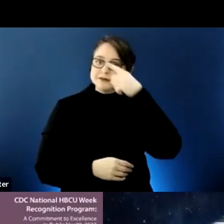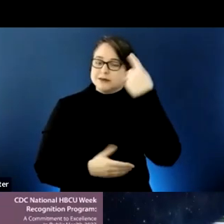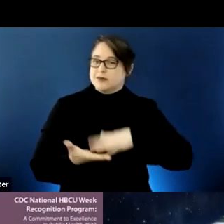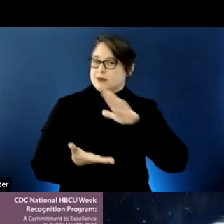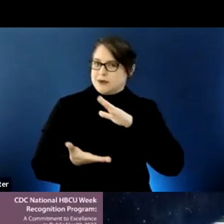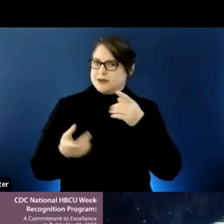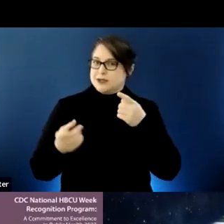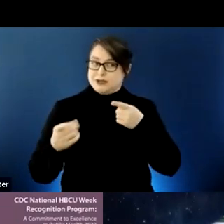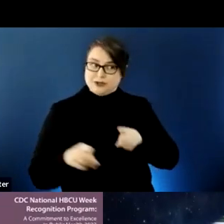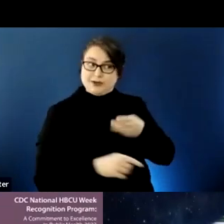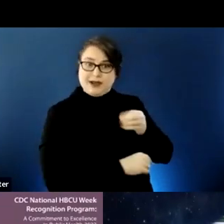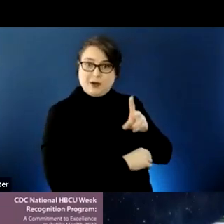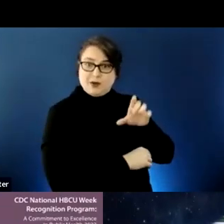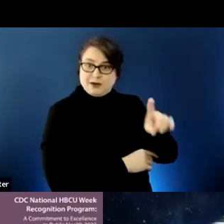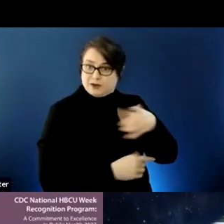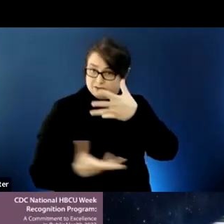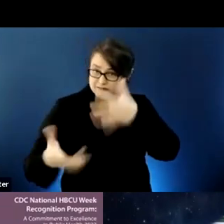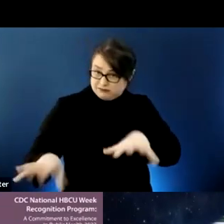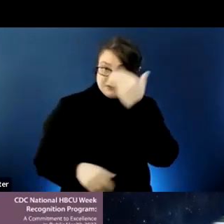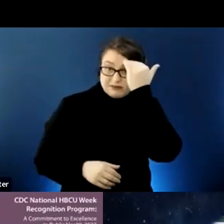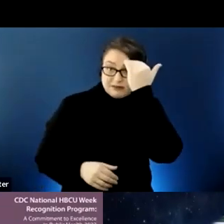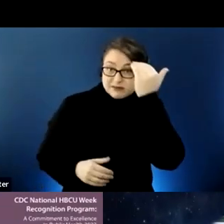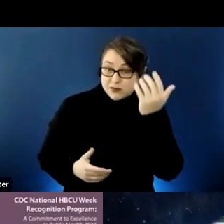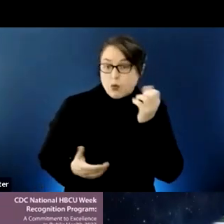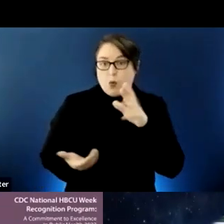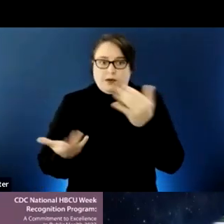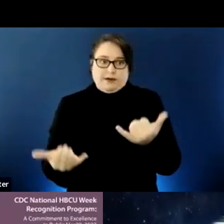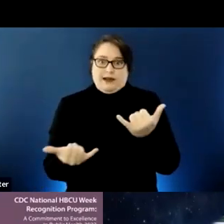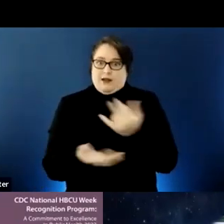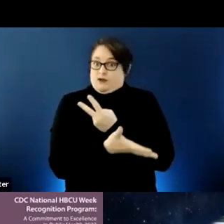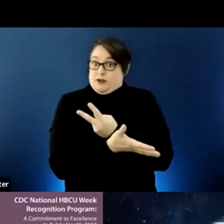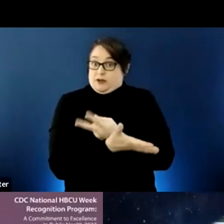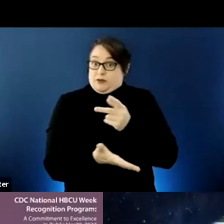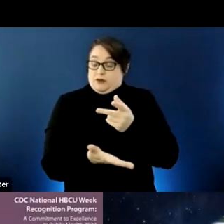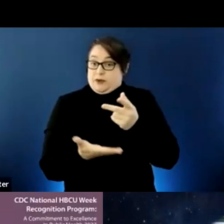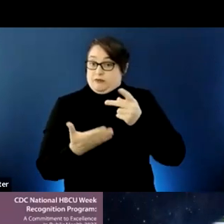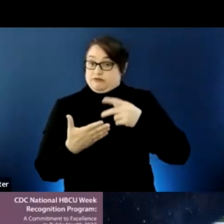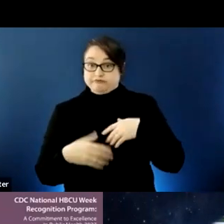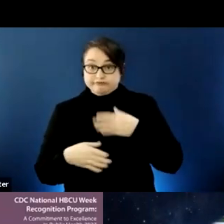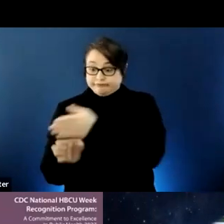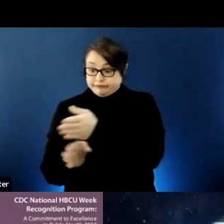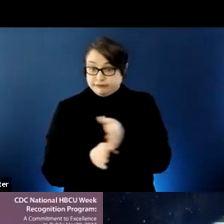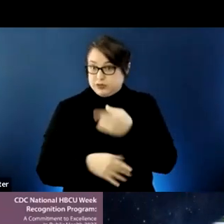there at Howard, or even now in terms of graduate programs? Were you aware of those types of things?